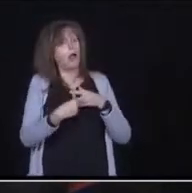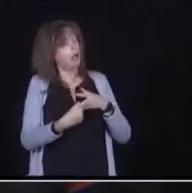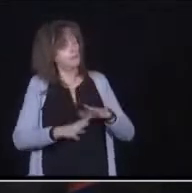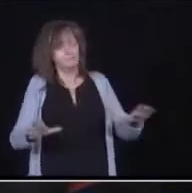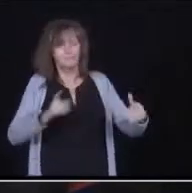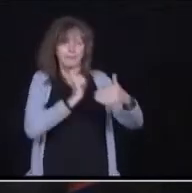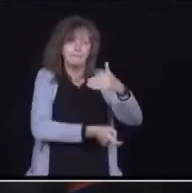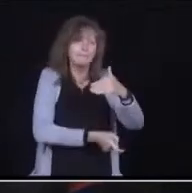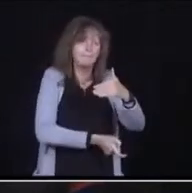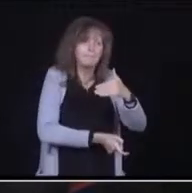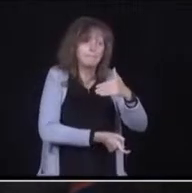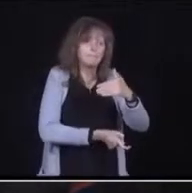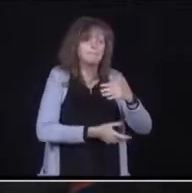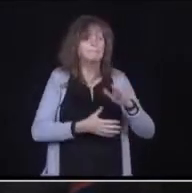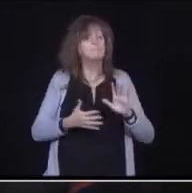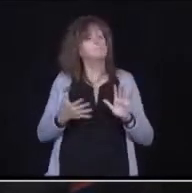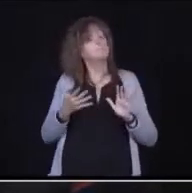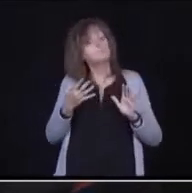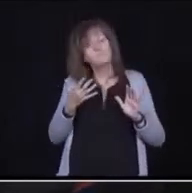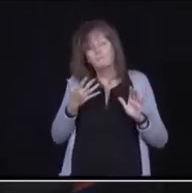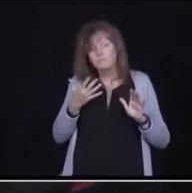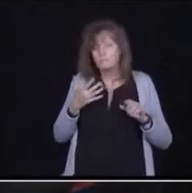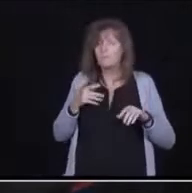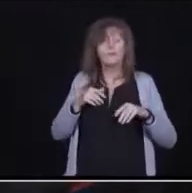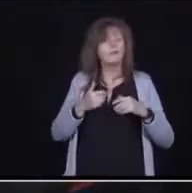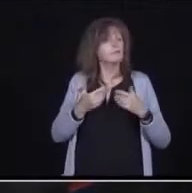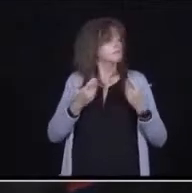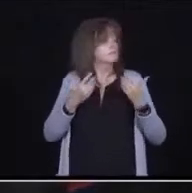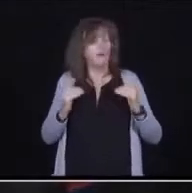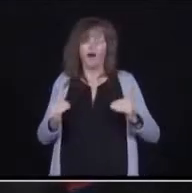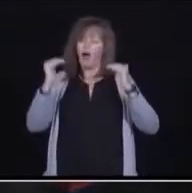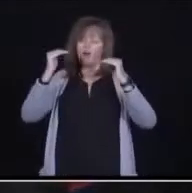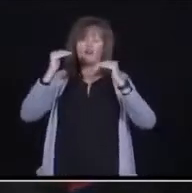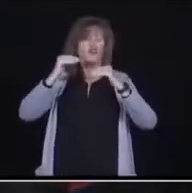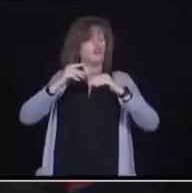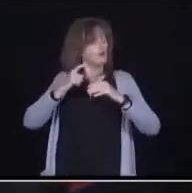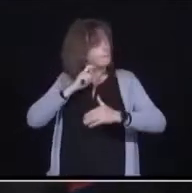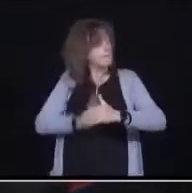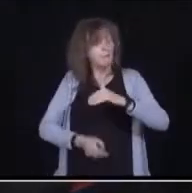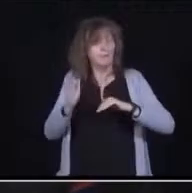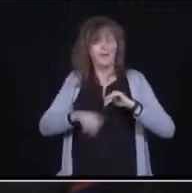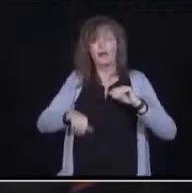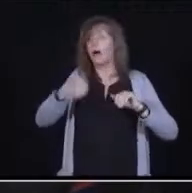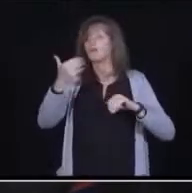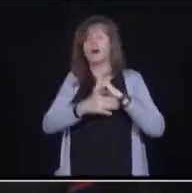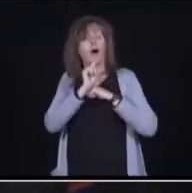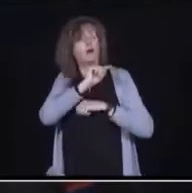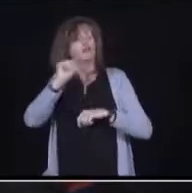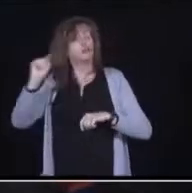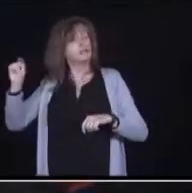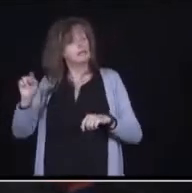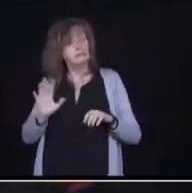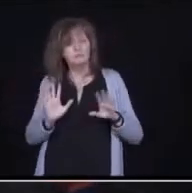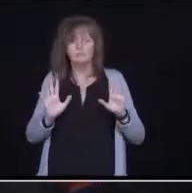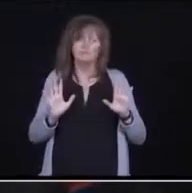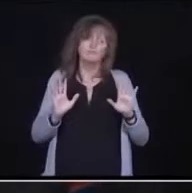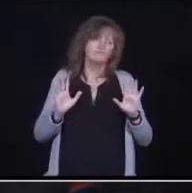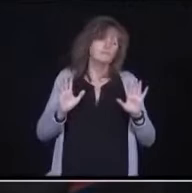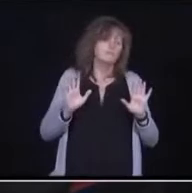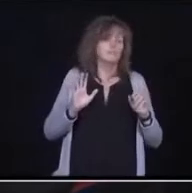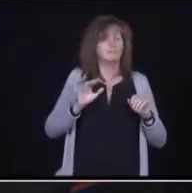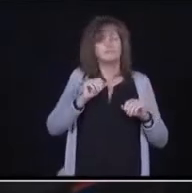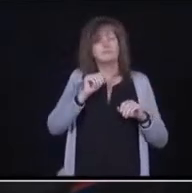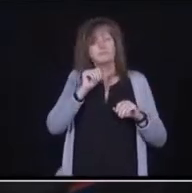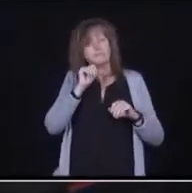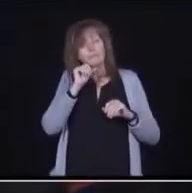the highest in the country, and they're going to be under provincial jurisdiction. It's not going to be under federal jurisdiction. So we'll make sure that they're followed